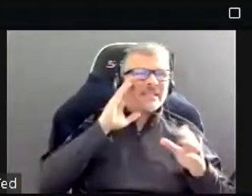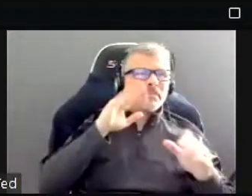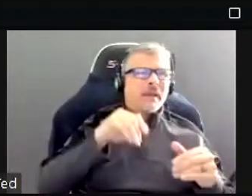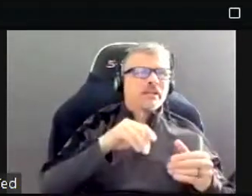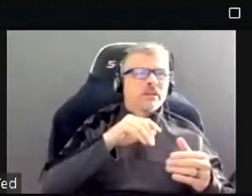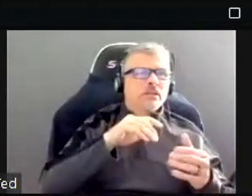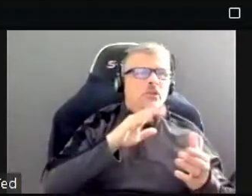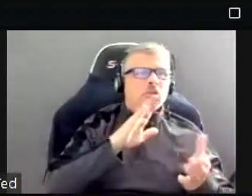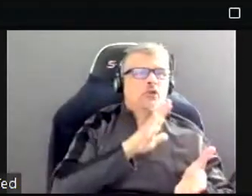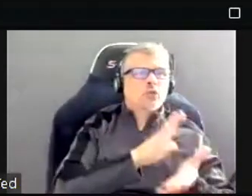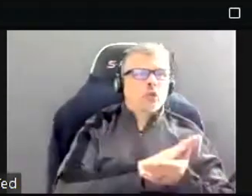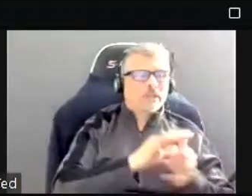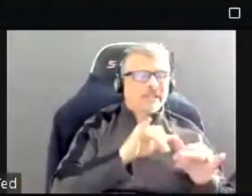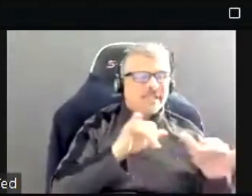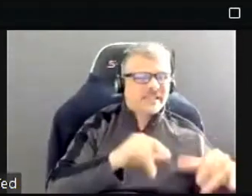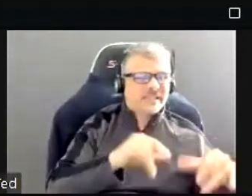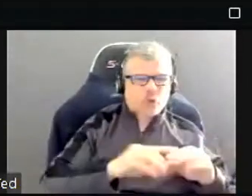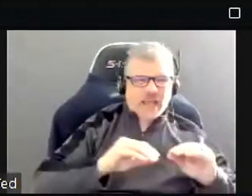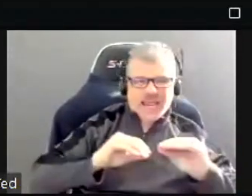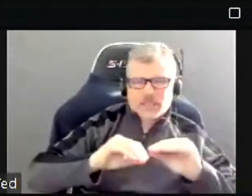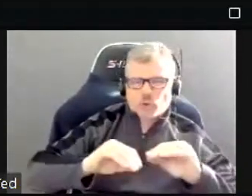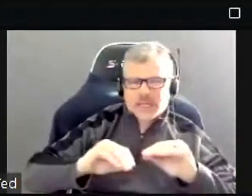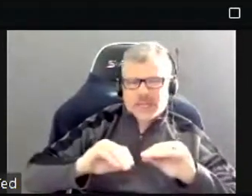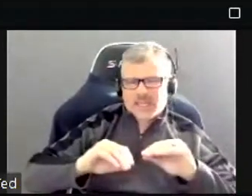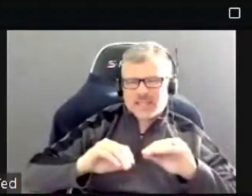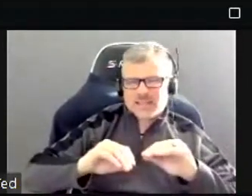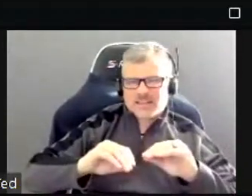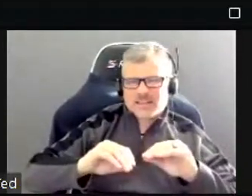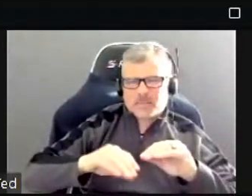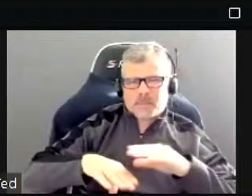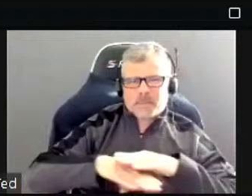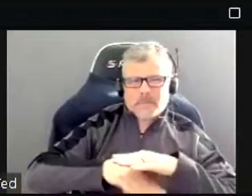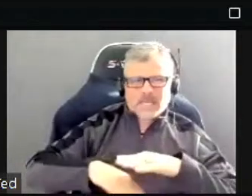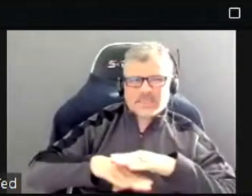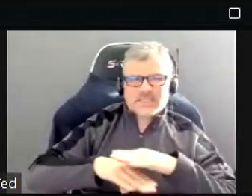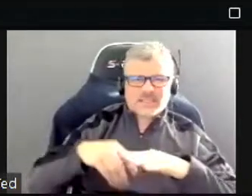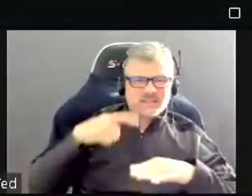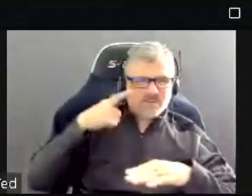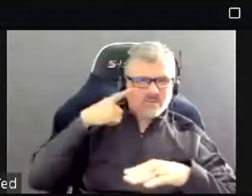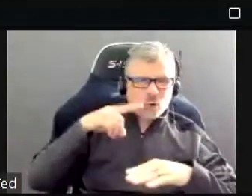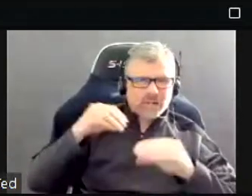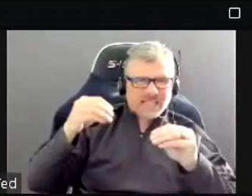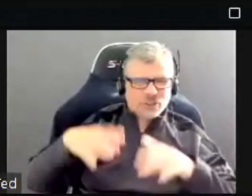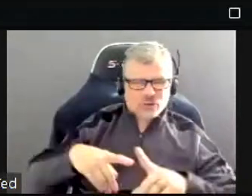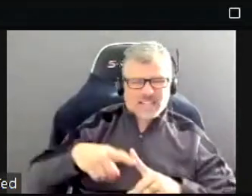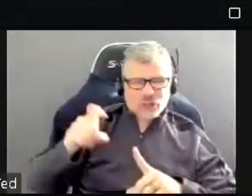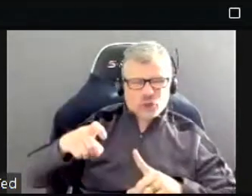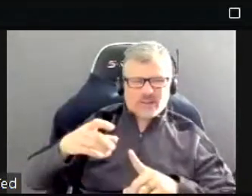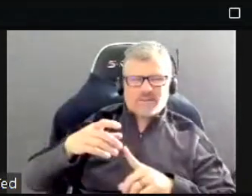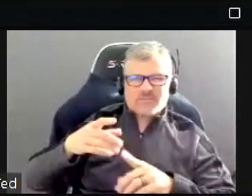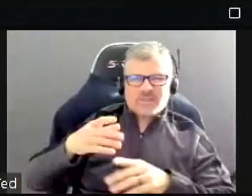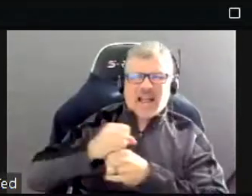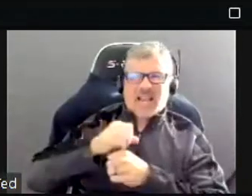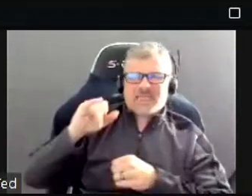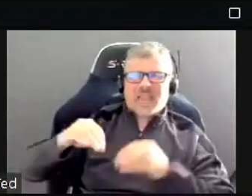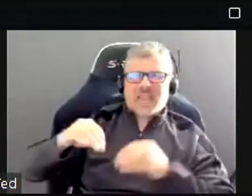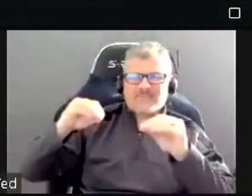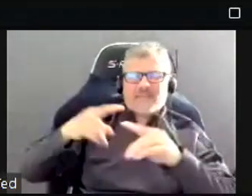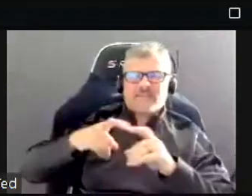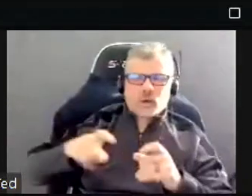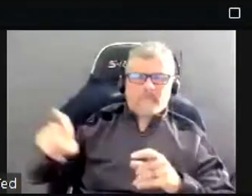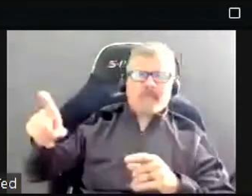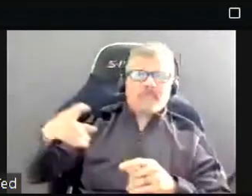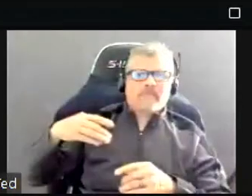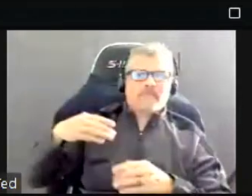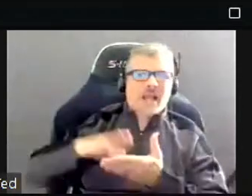remedial education part of what teachers should have gotten in their higher ed programs. So a lot of this responsibility lands